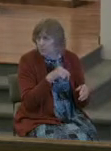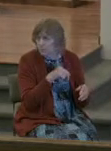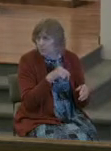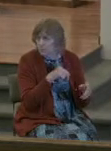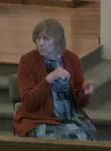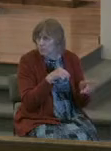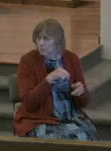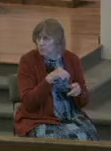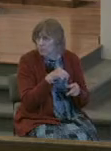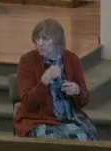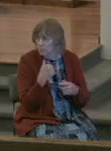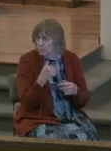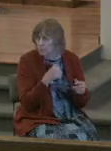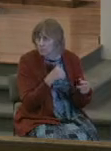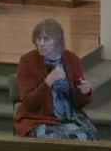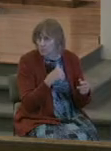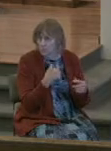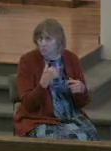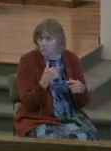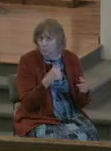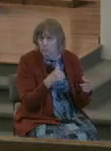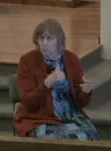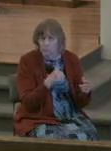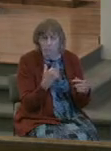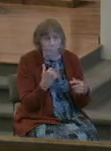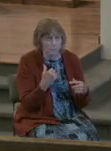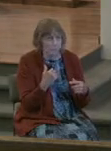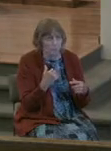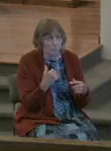is where my oldest daughter.